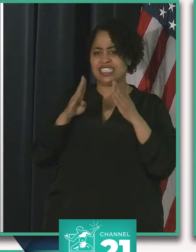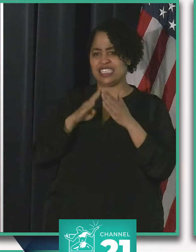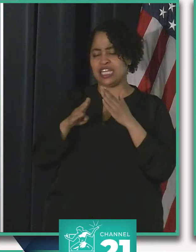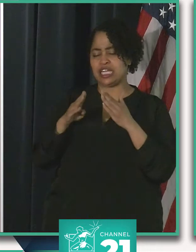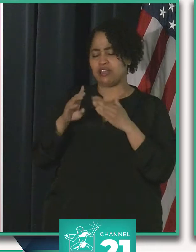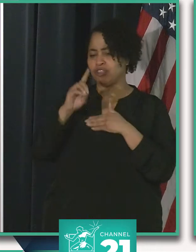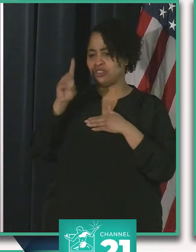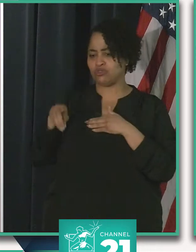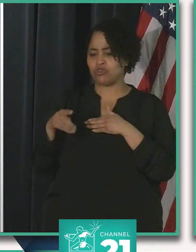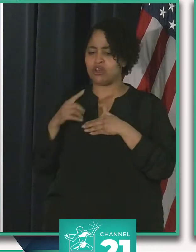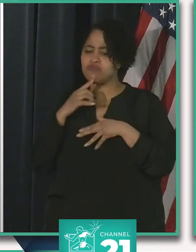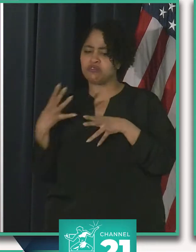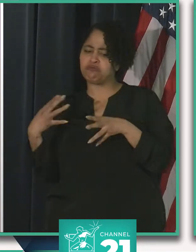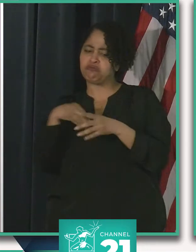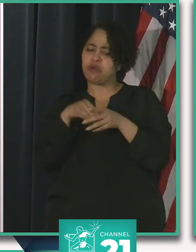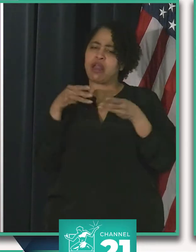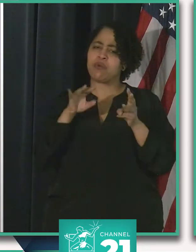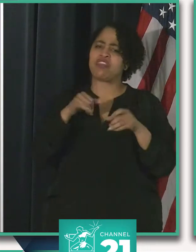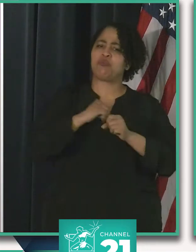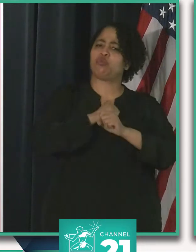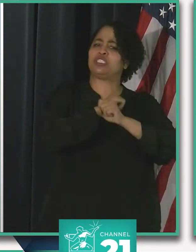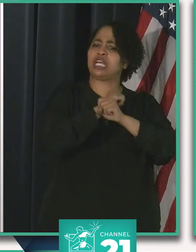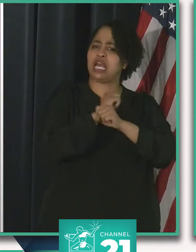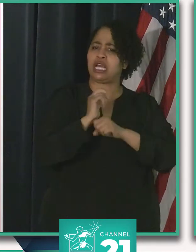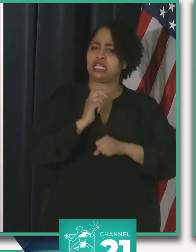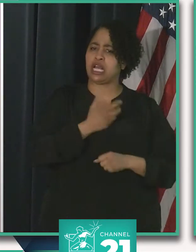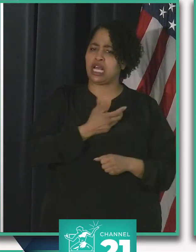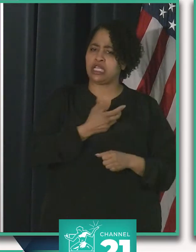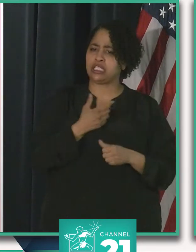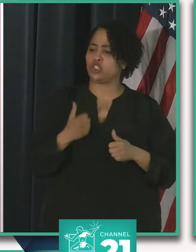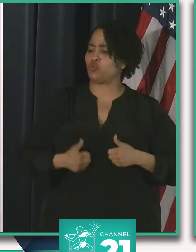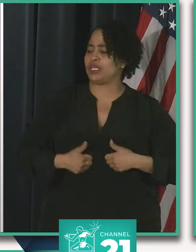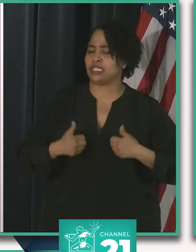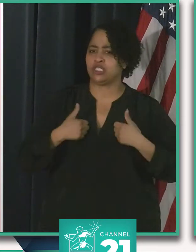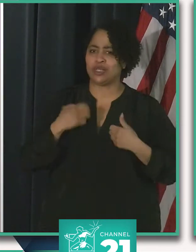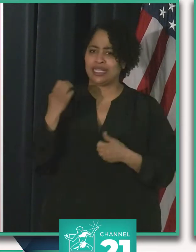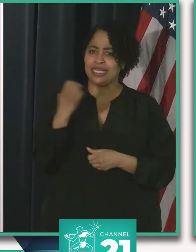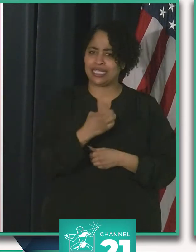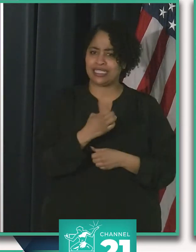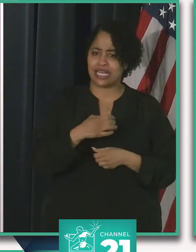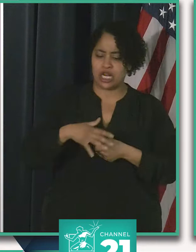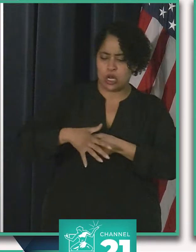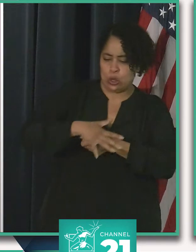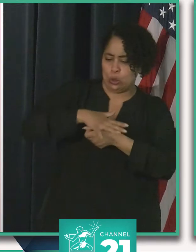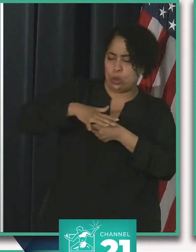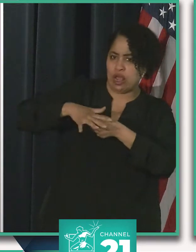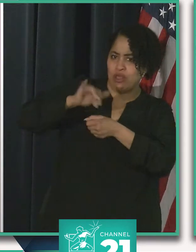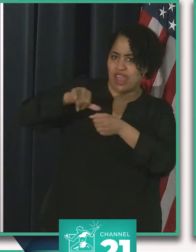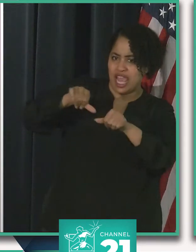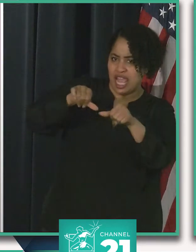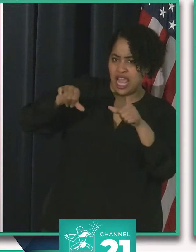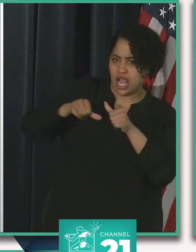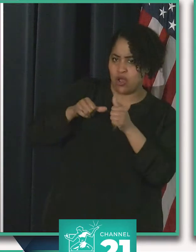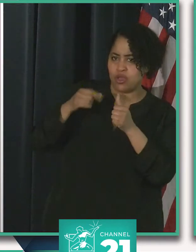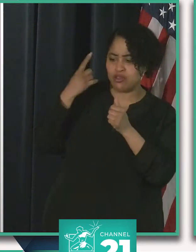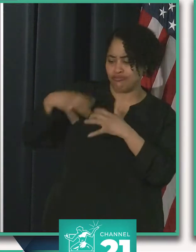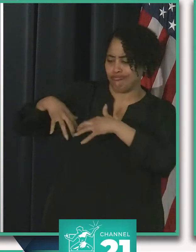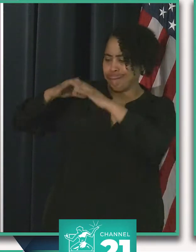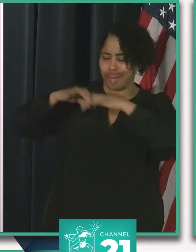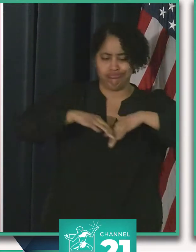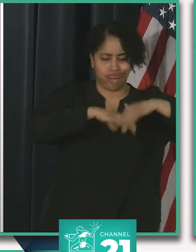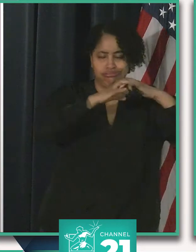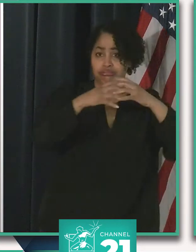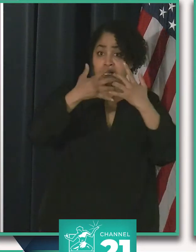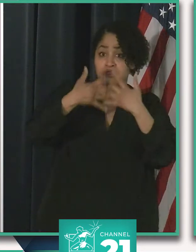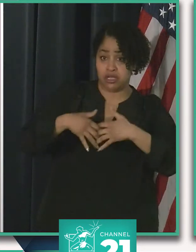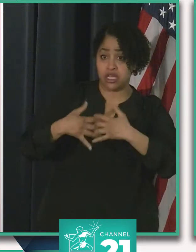is protecting us or the residents on the east side around this reindustrialization. I think that the city has just